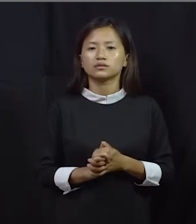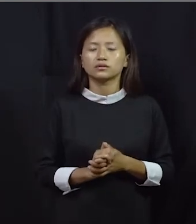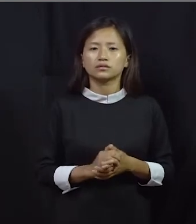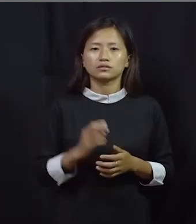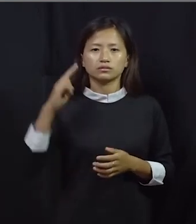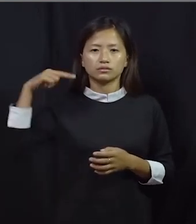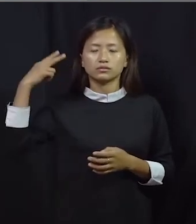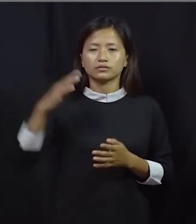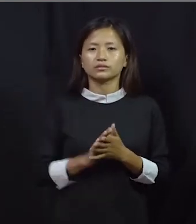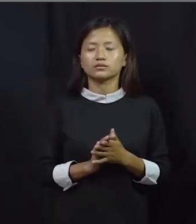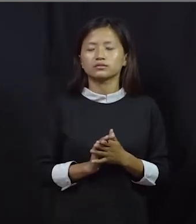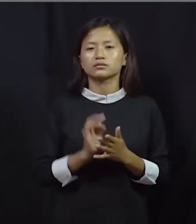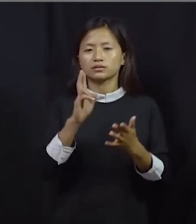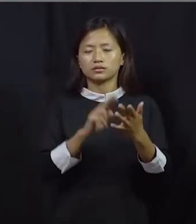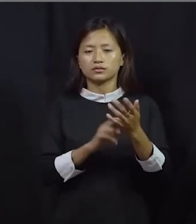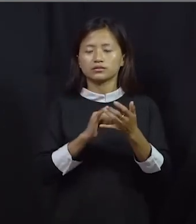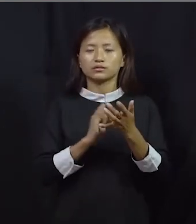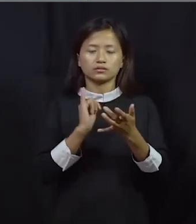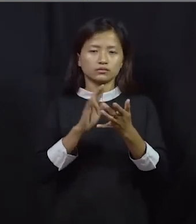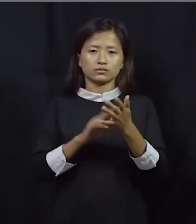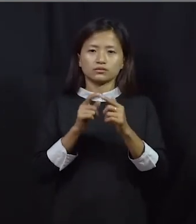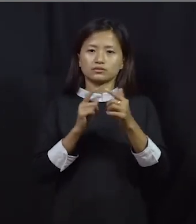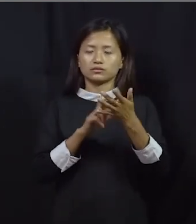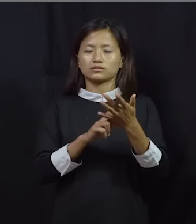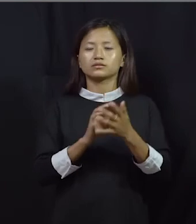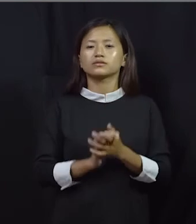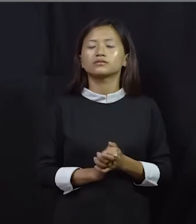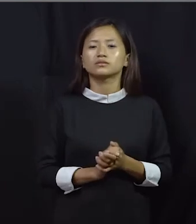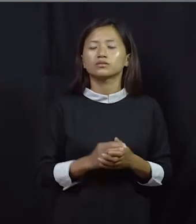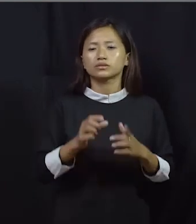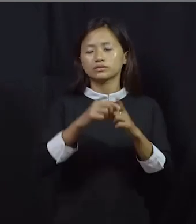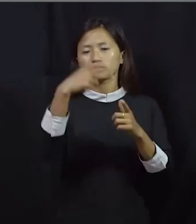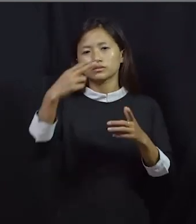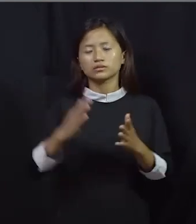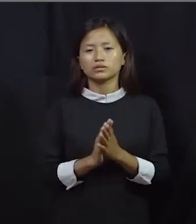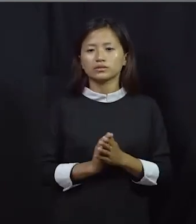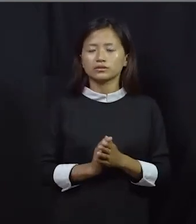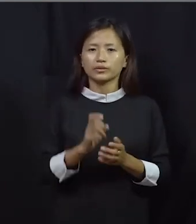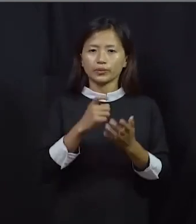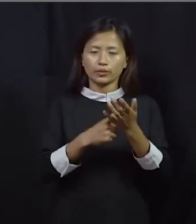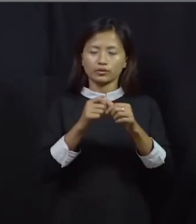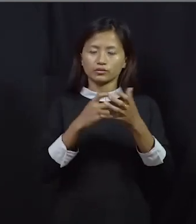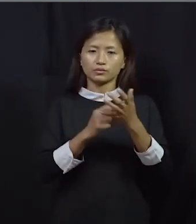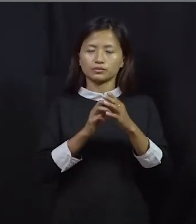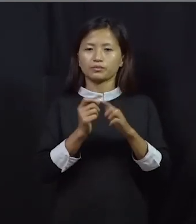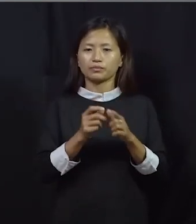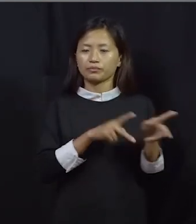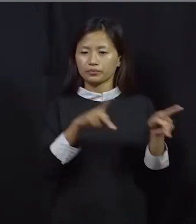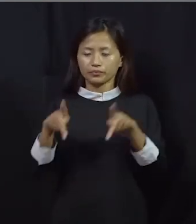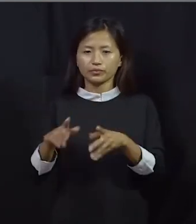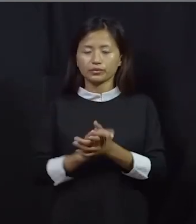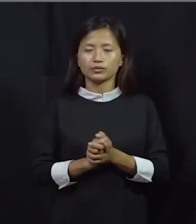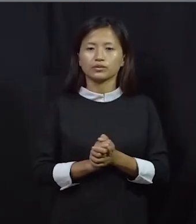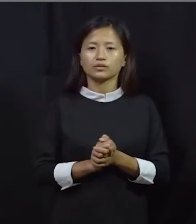Therefore, it is an intangible asset where when you draw an accounts, you are required to prepare, you